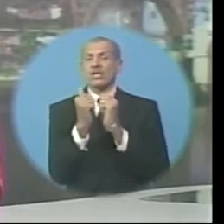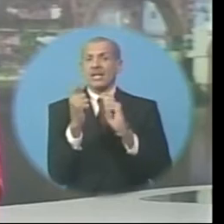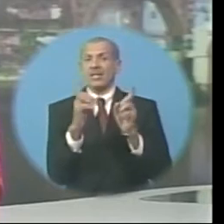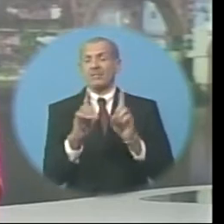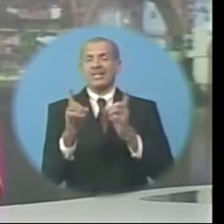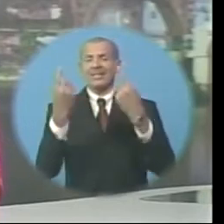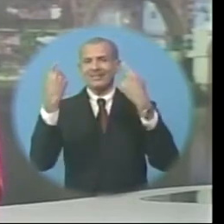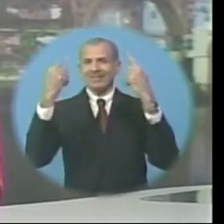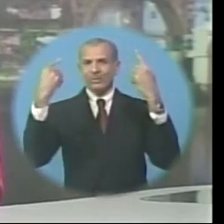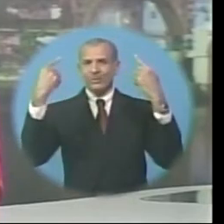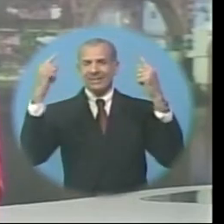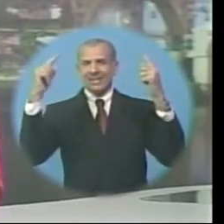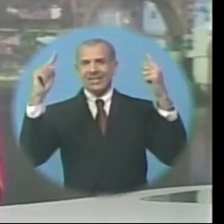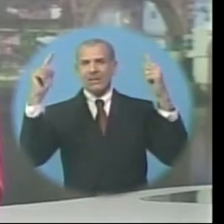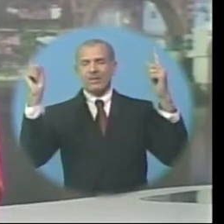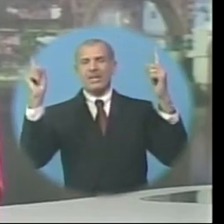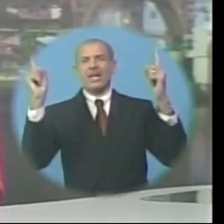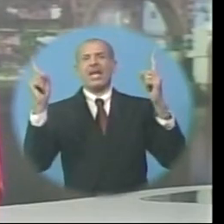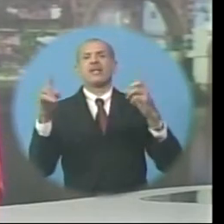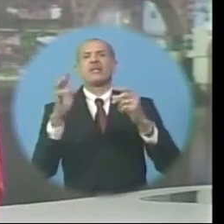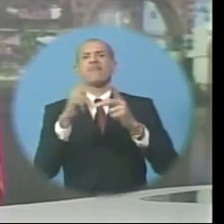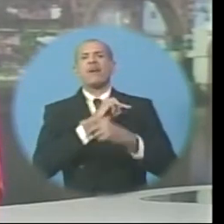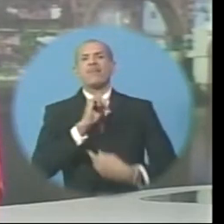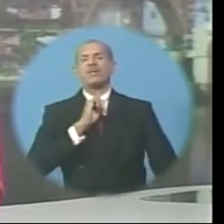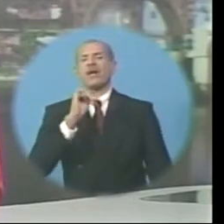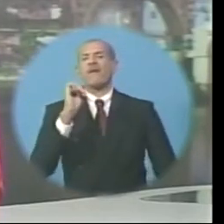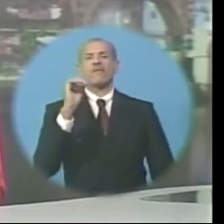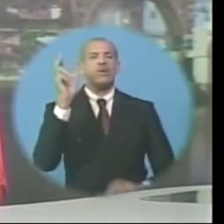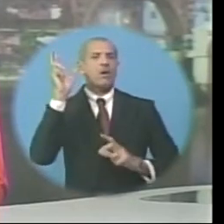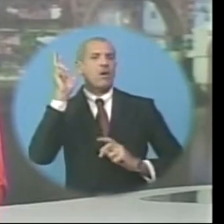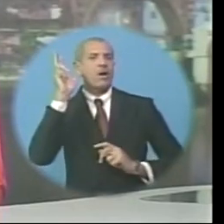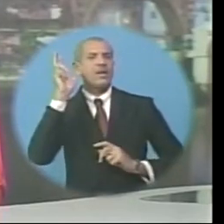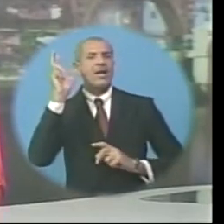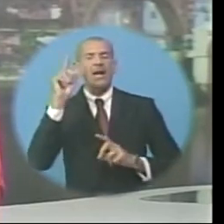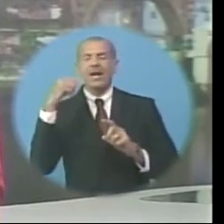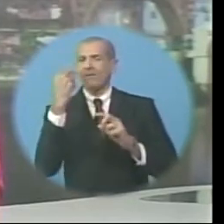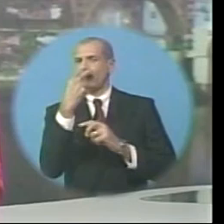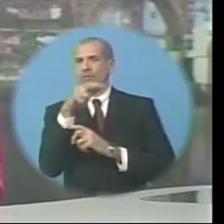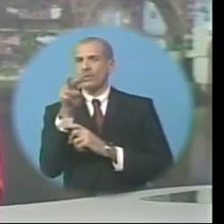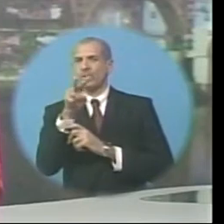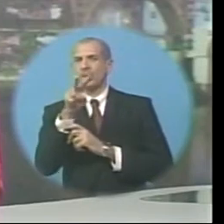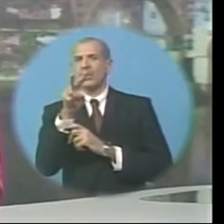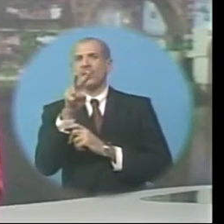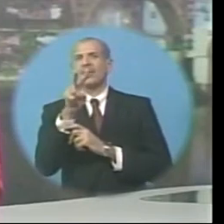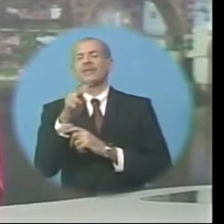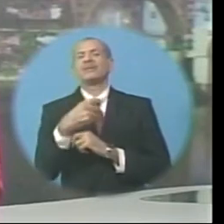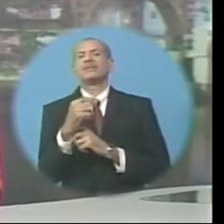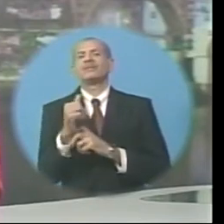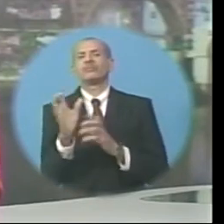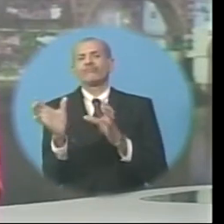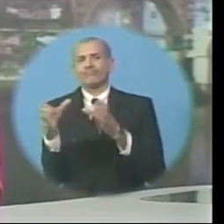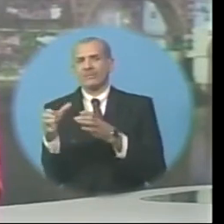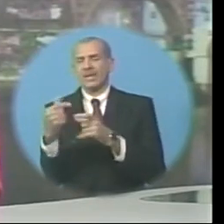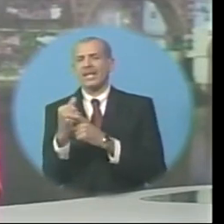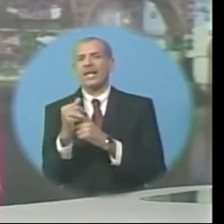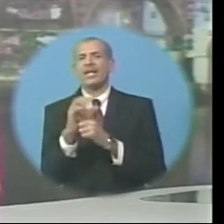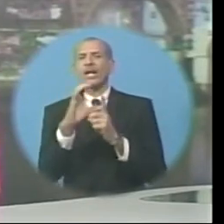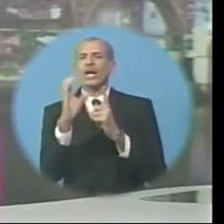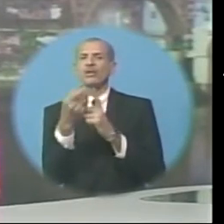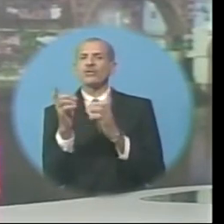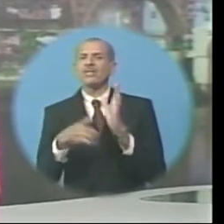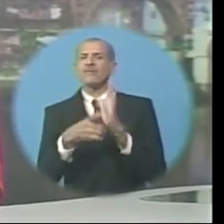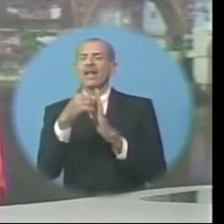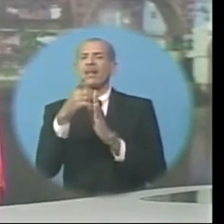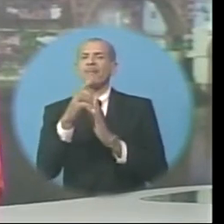been successful in representing members of the audiovisual sector and starting discussion on what is now the Cultural Industries